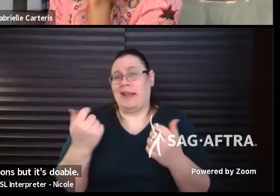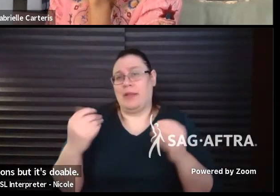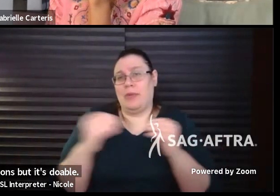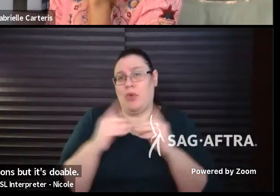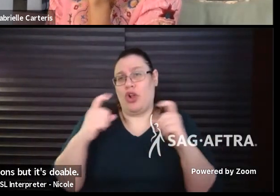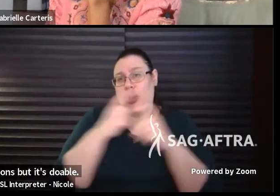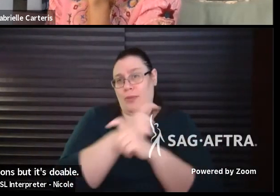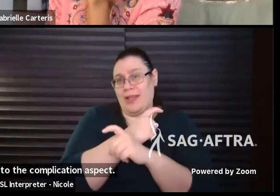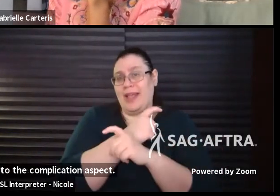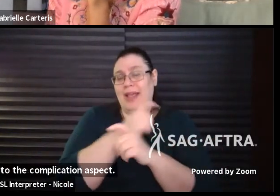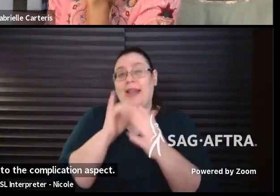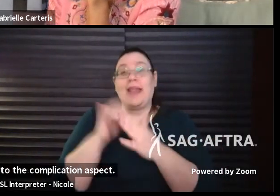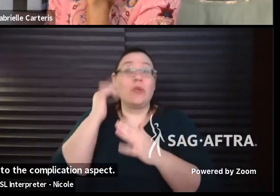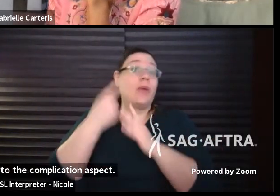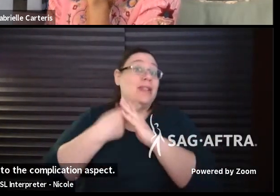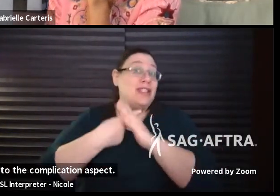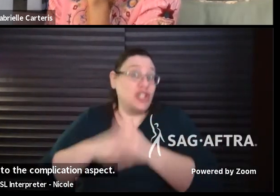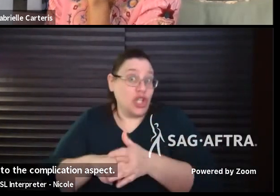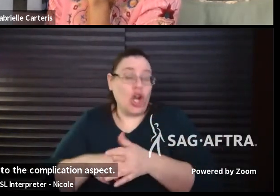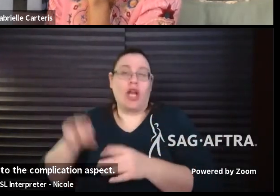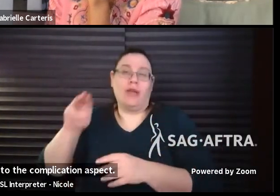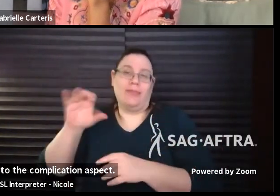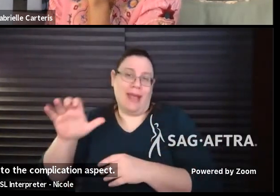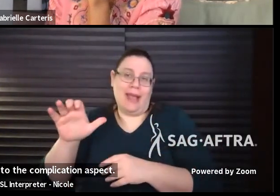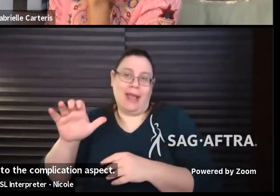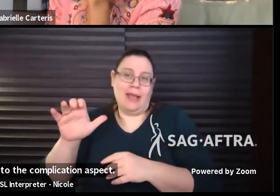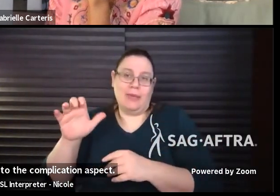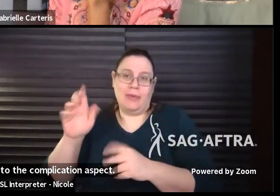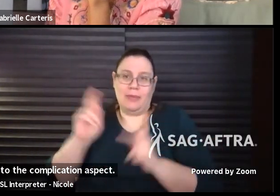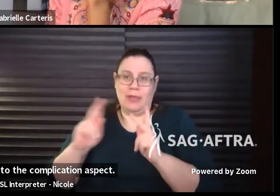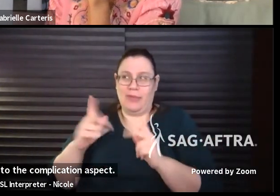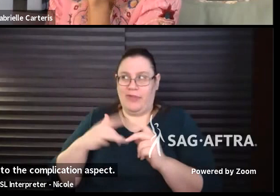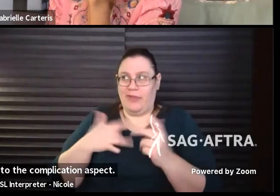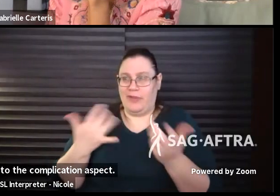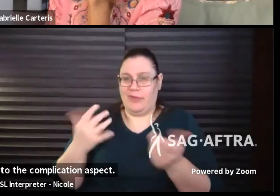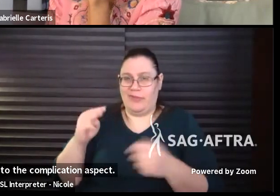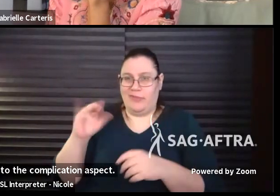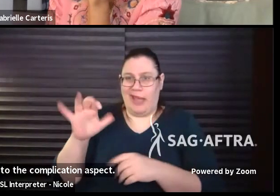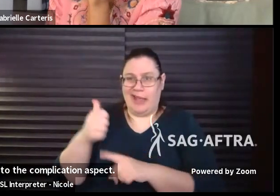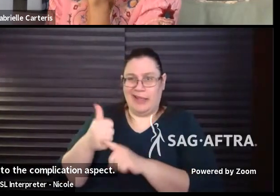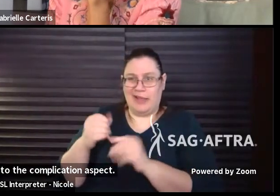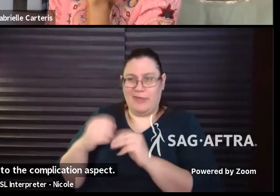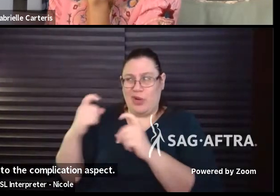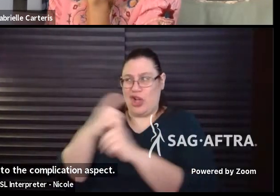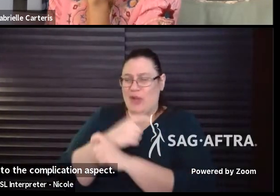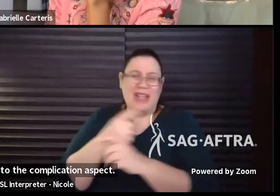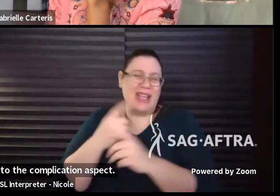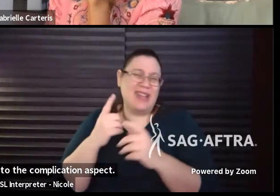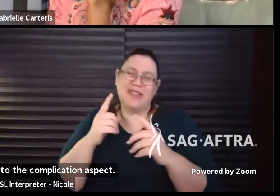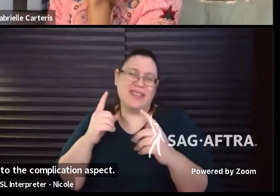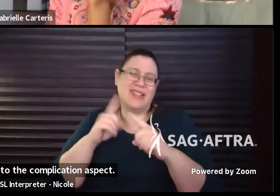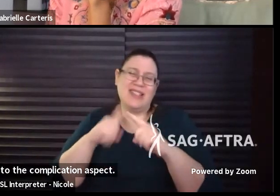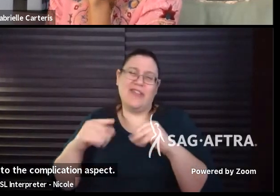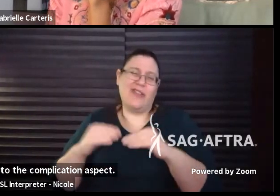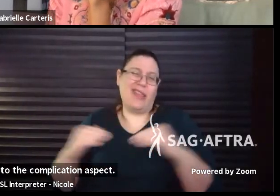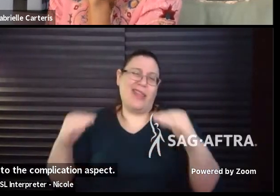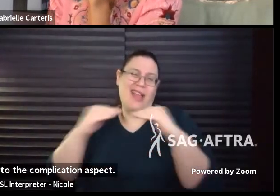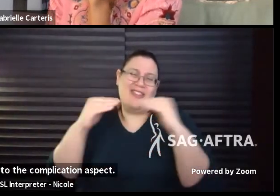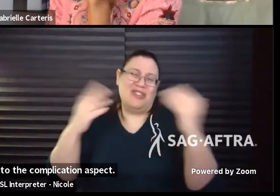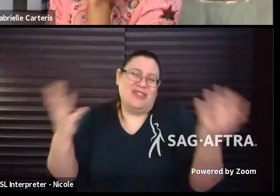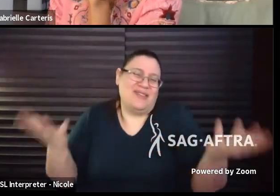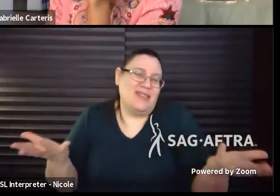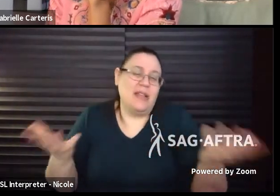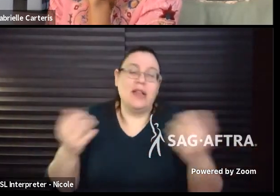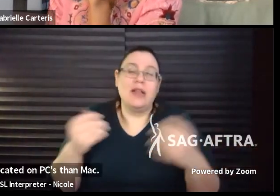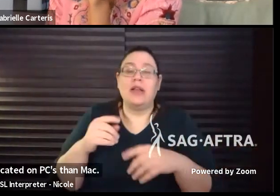is why we start with Mac. But even then, people feel like Mac is a little bit more complicated. So there's just different degrees of this and,